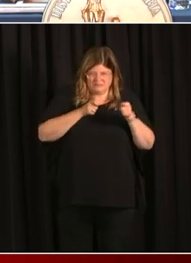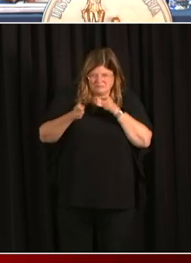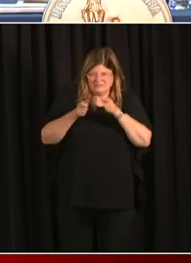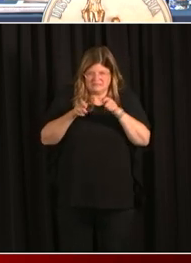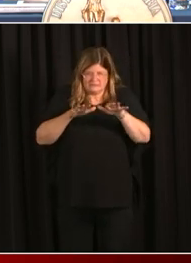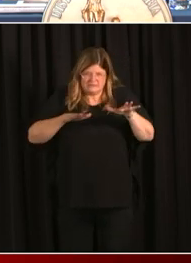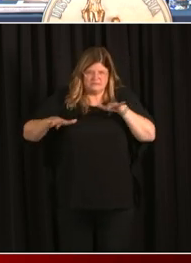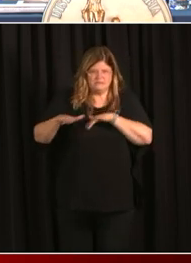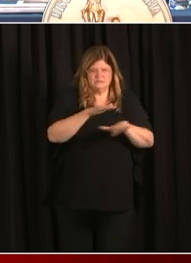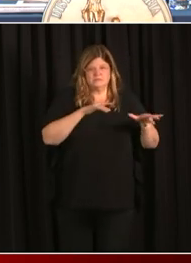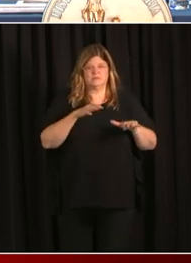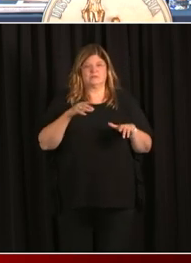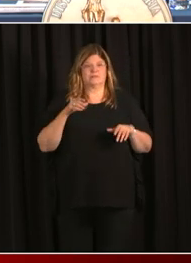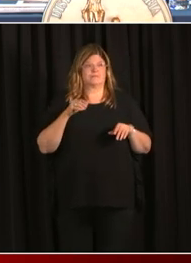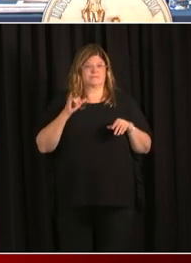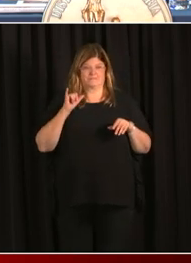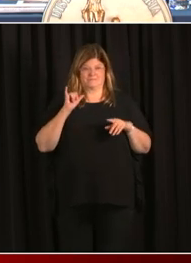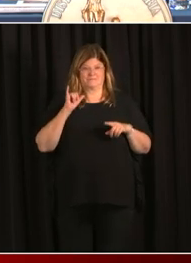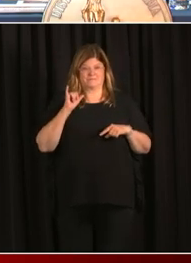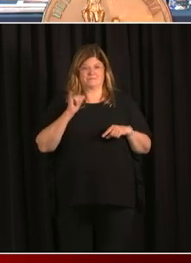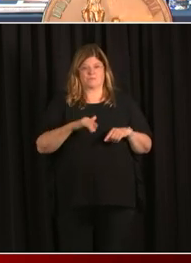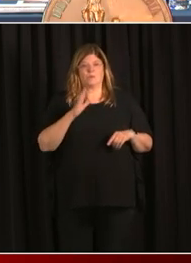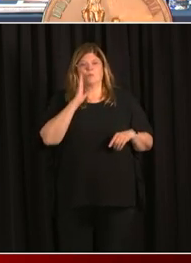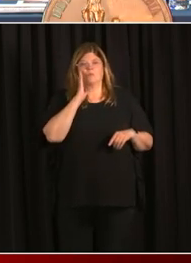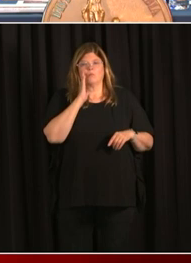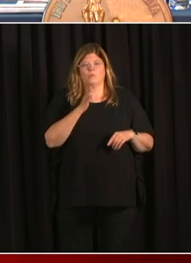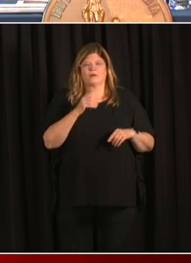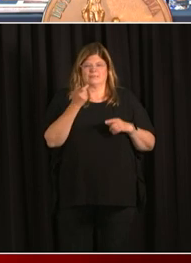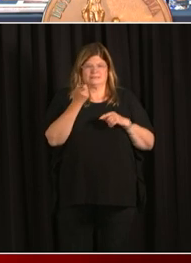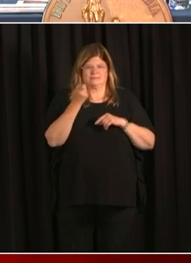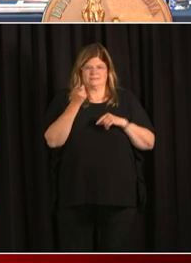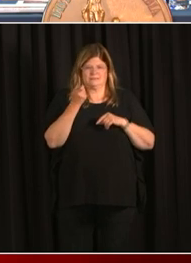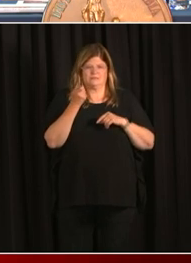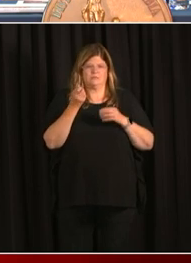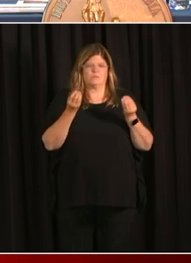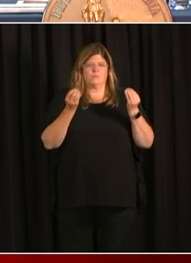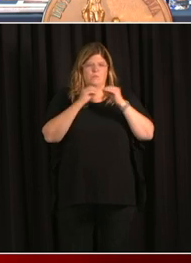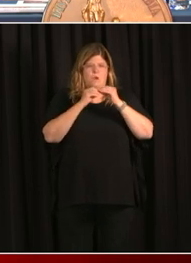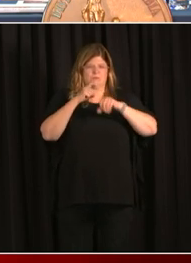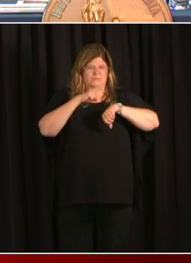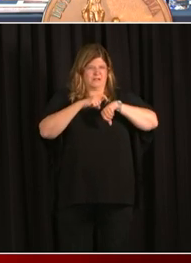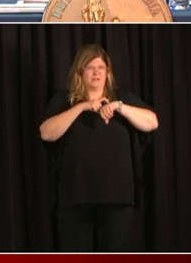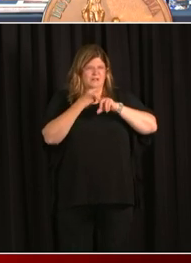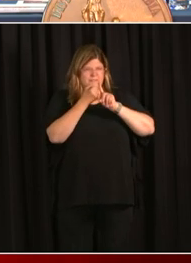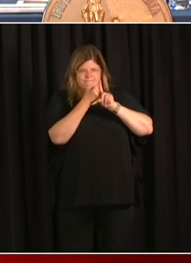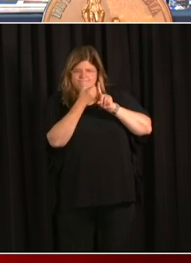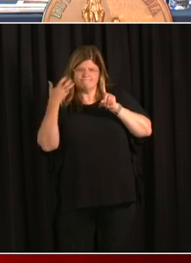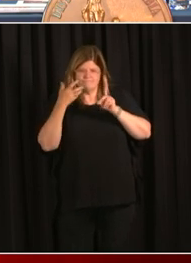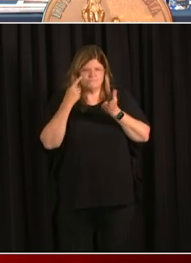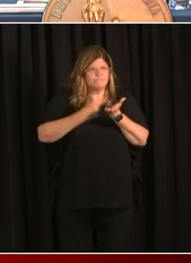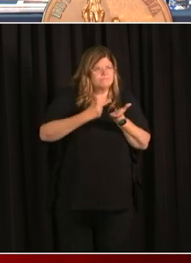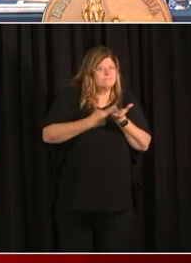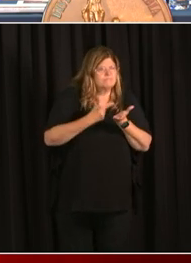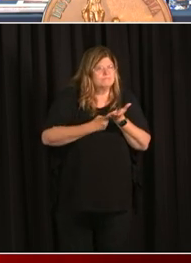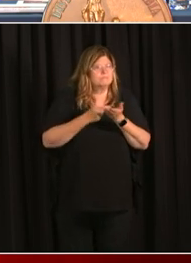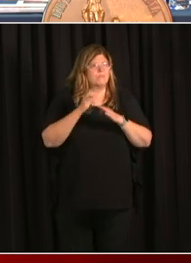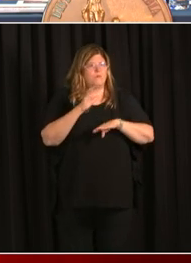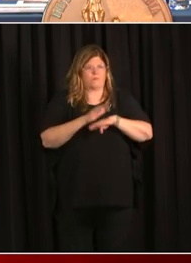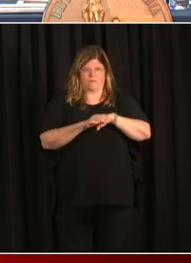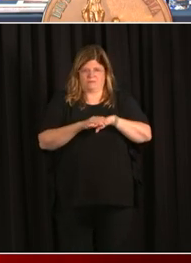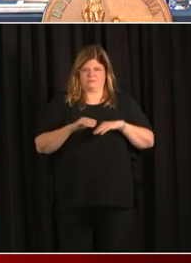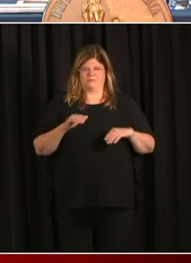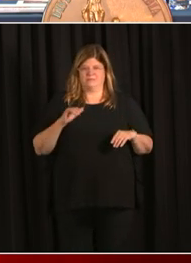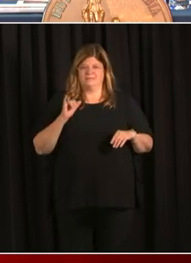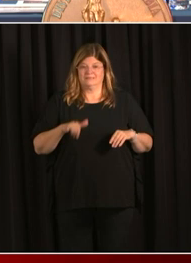level. So that is what we're going to spend a little bit of time talking about today, and the